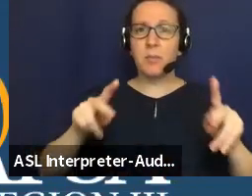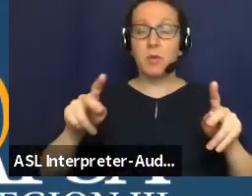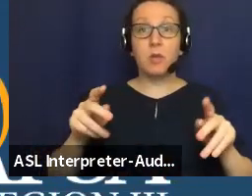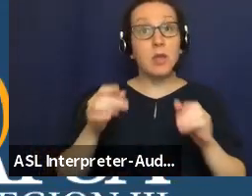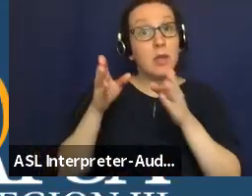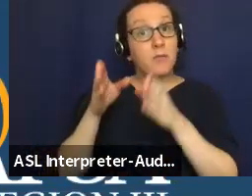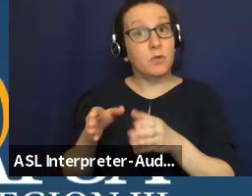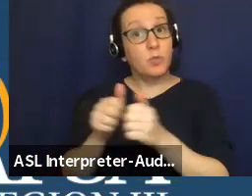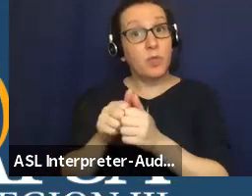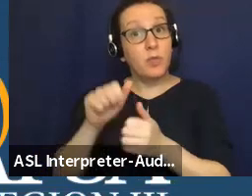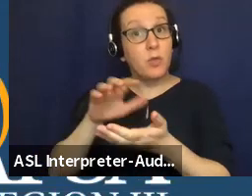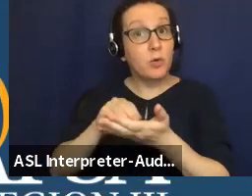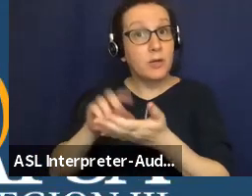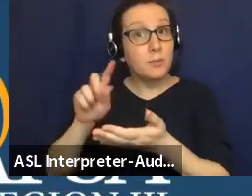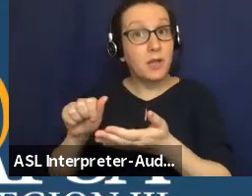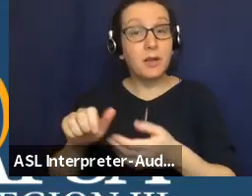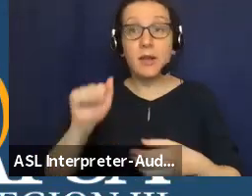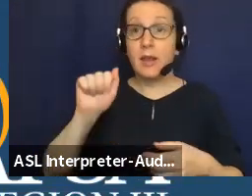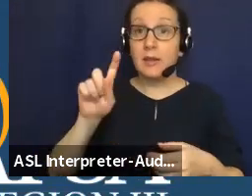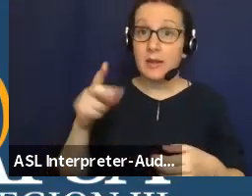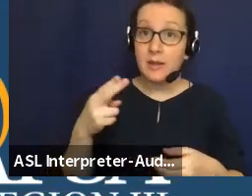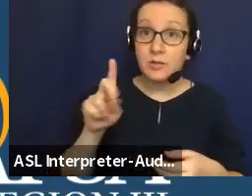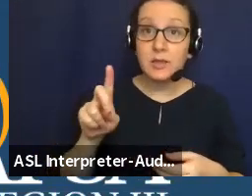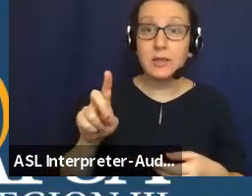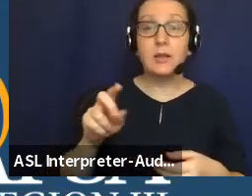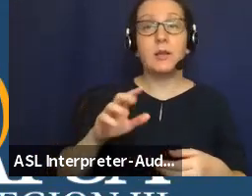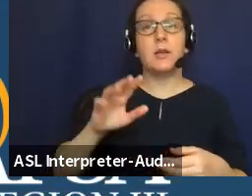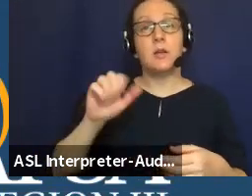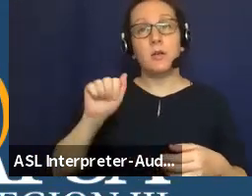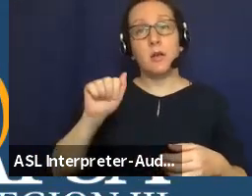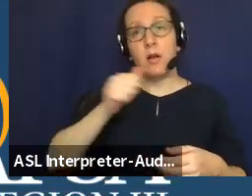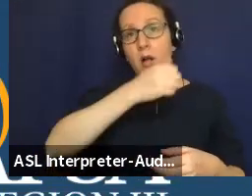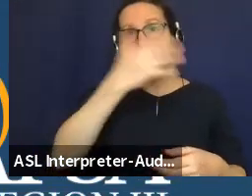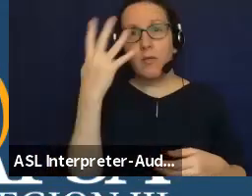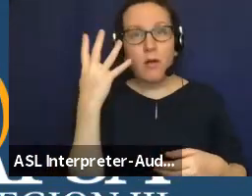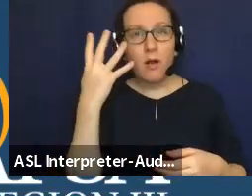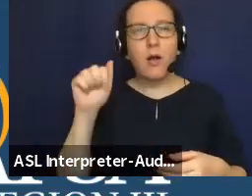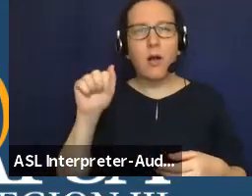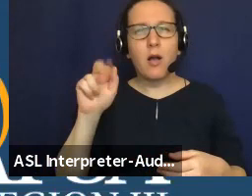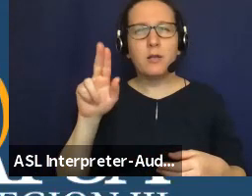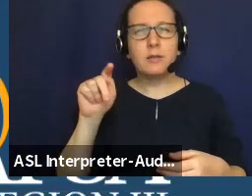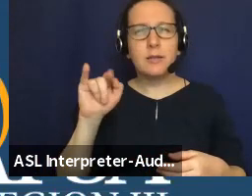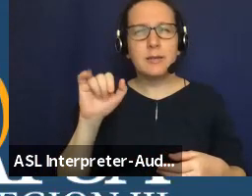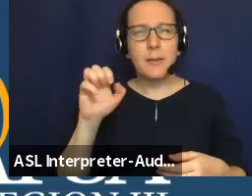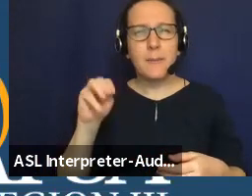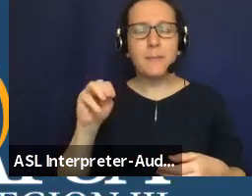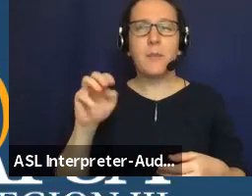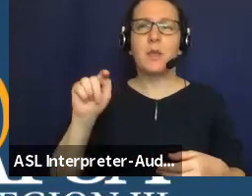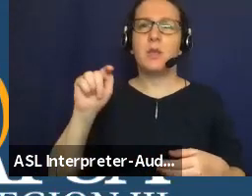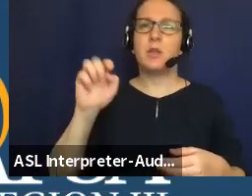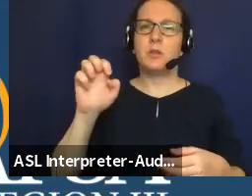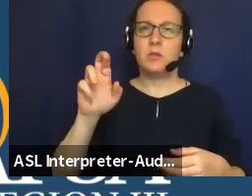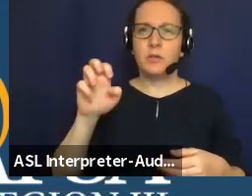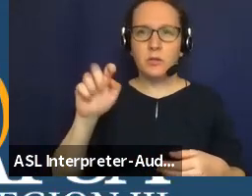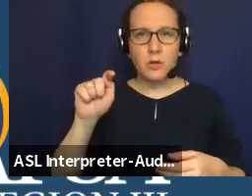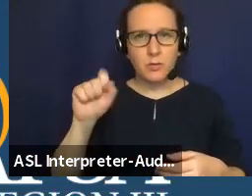disability, ADHD, autism, epilepsy, Tourette's syndrome, and so forth. And some access tips to be mindful